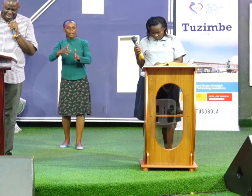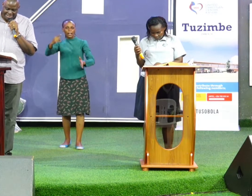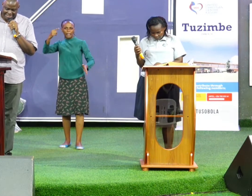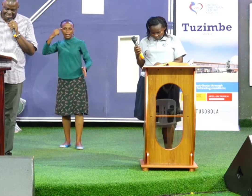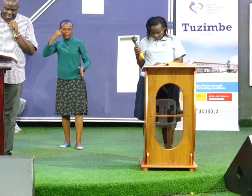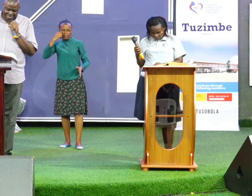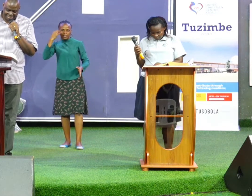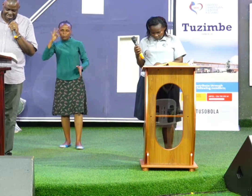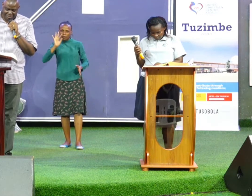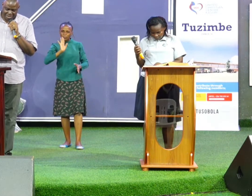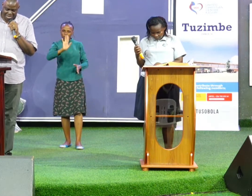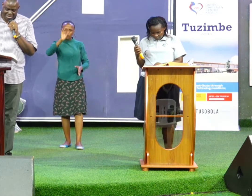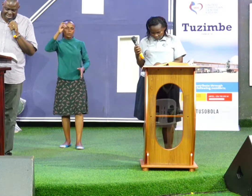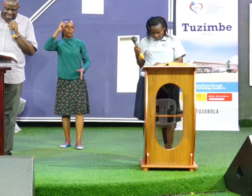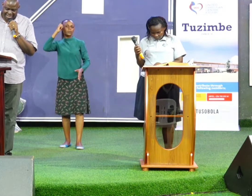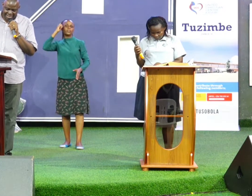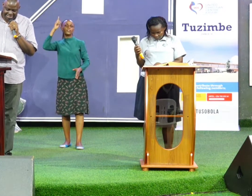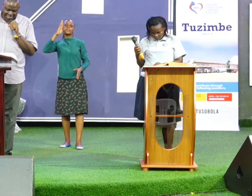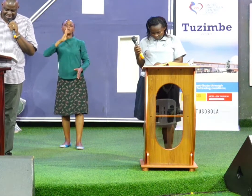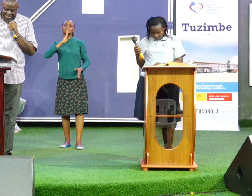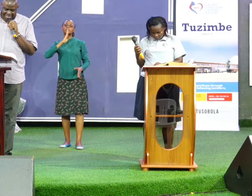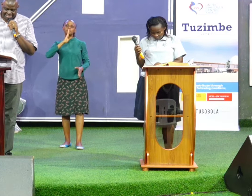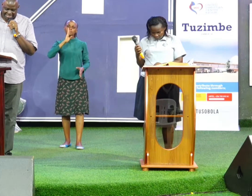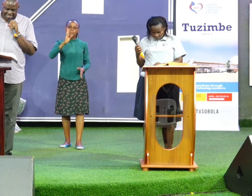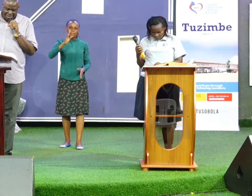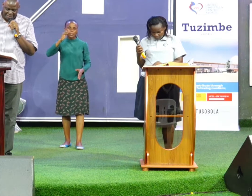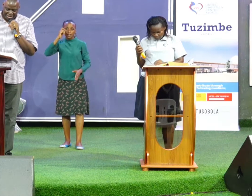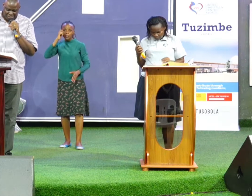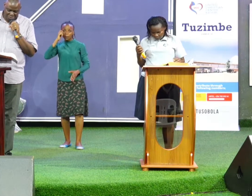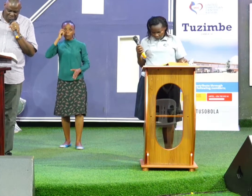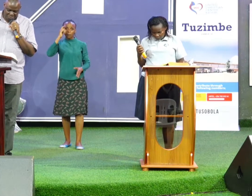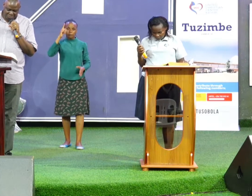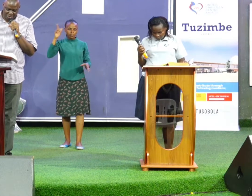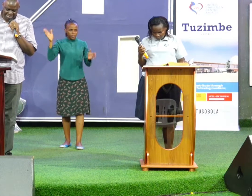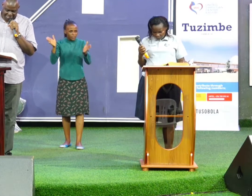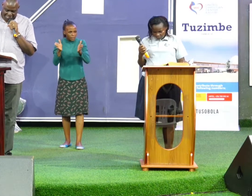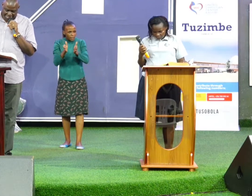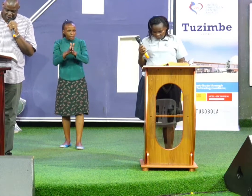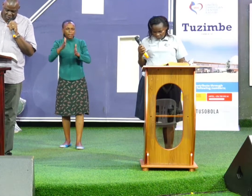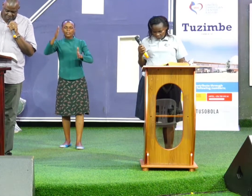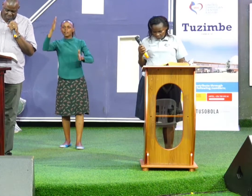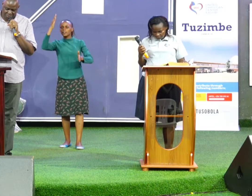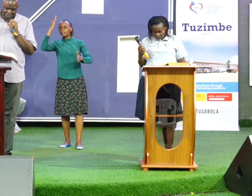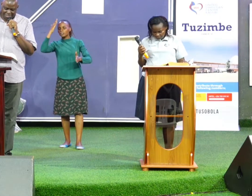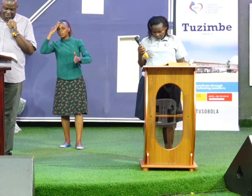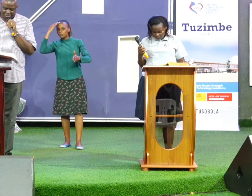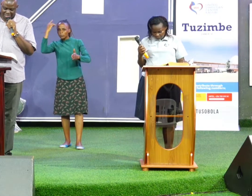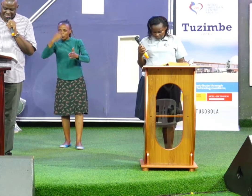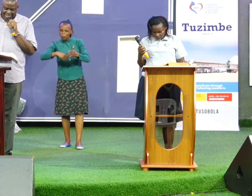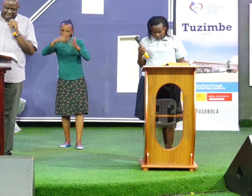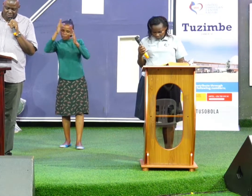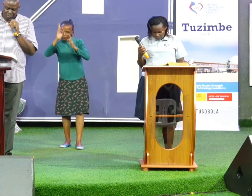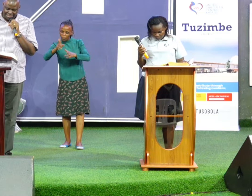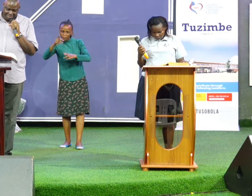your understanding being enlightened, that ye may know what is the hope of his